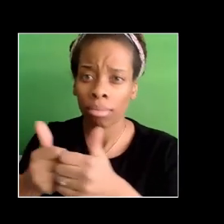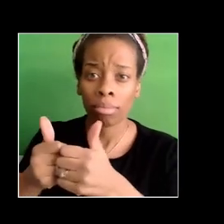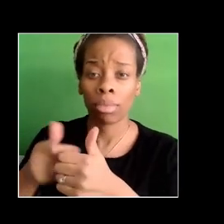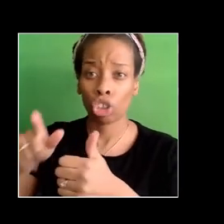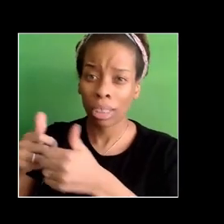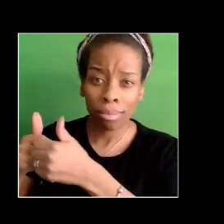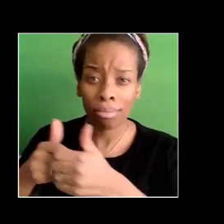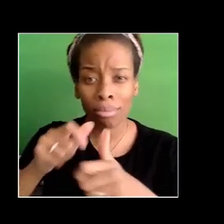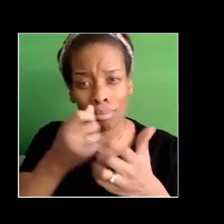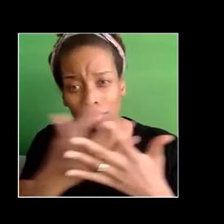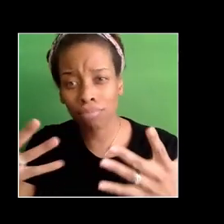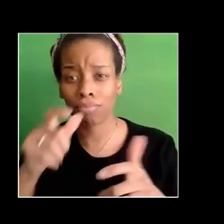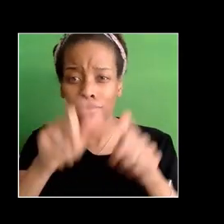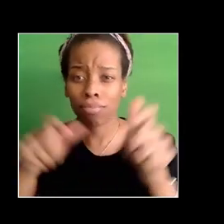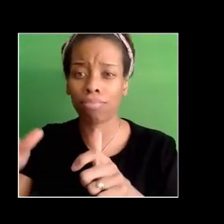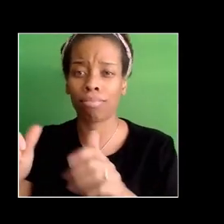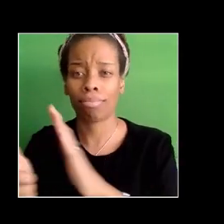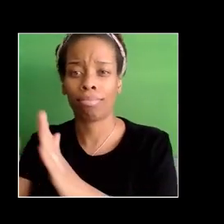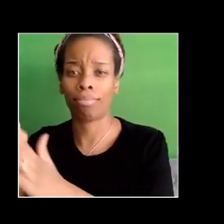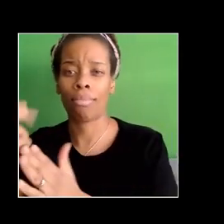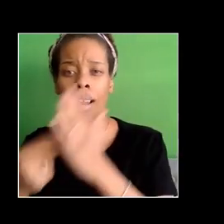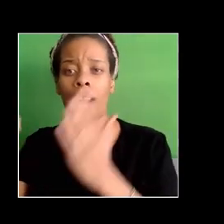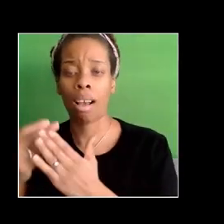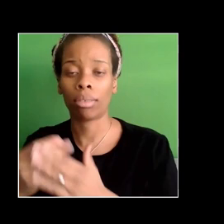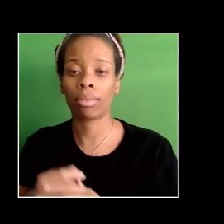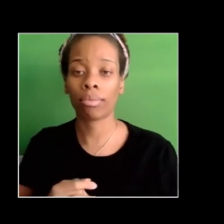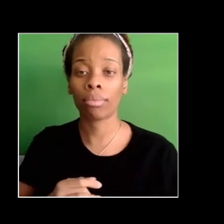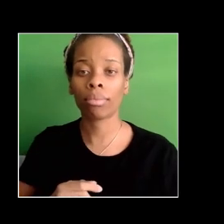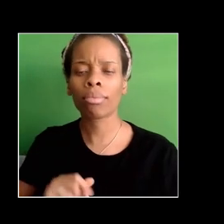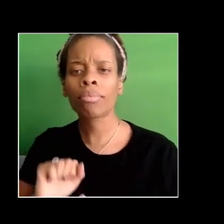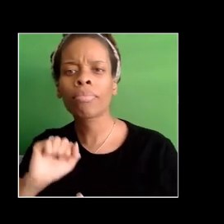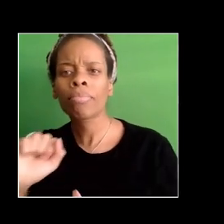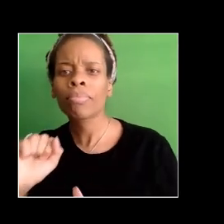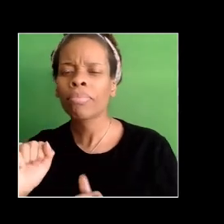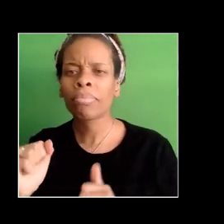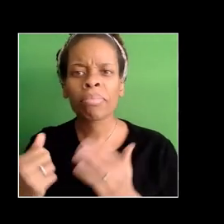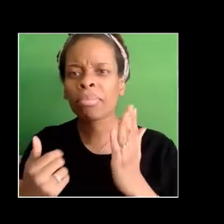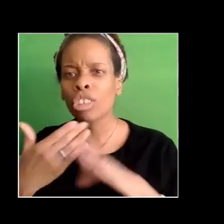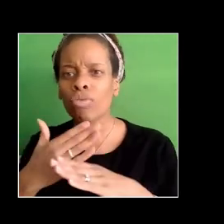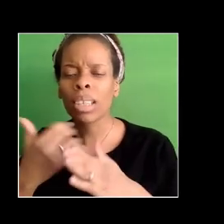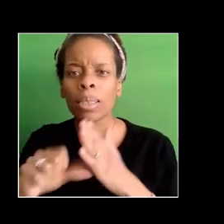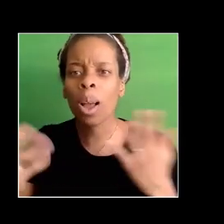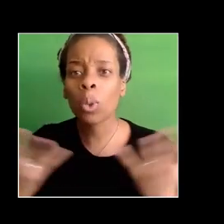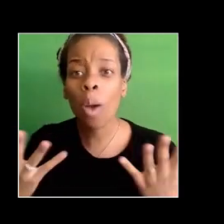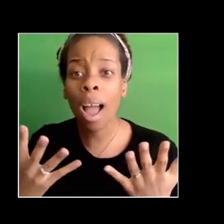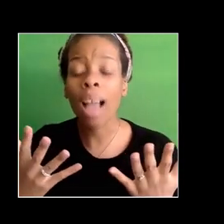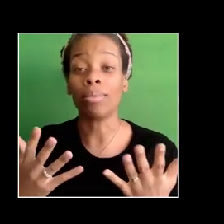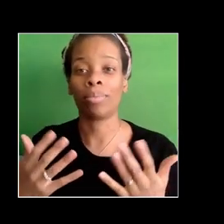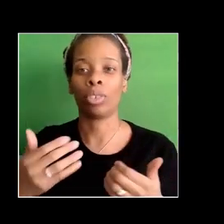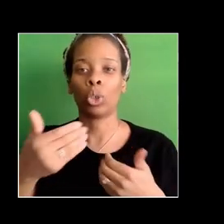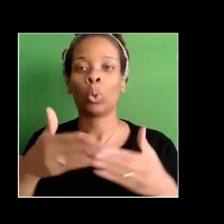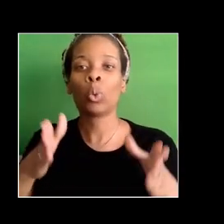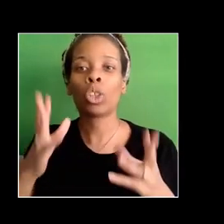artists. Thelma began her career as an intern at the Studio Museum in Harlem, where she is now